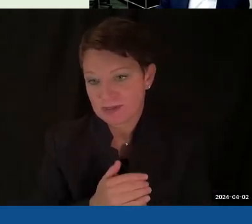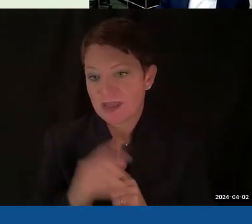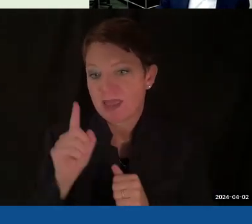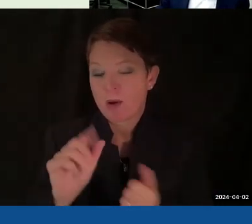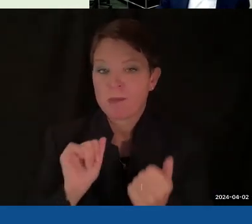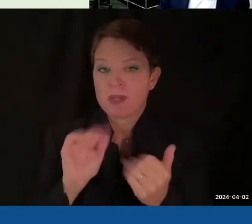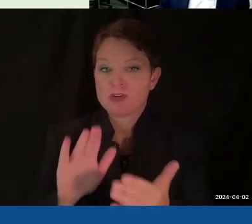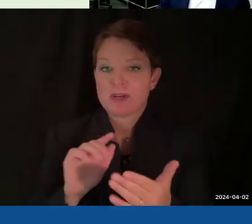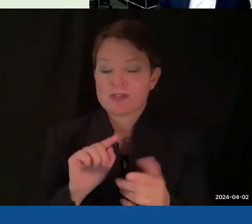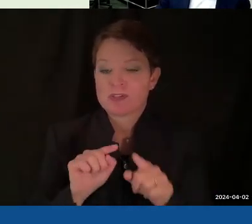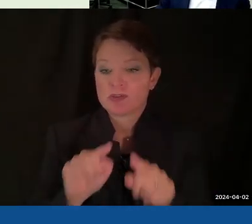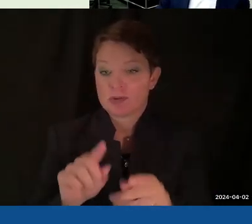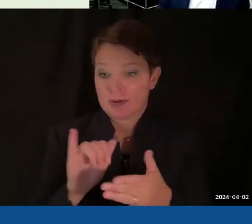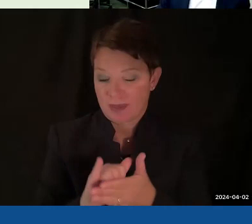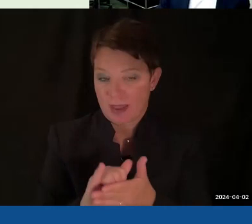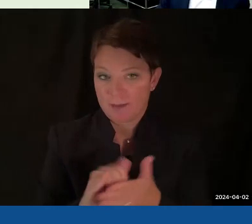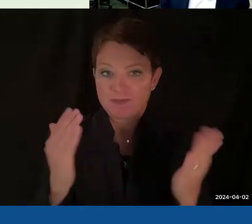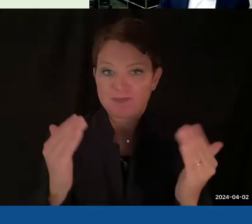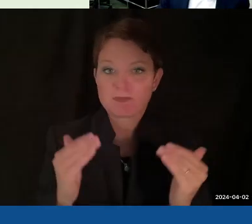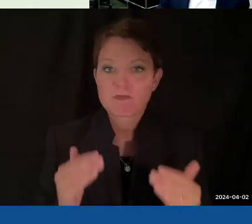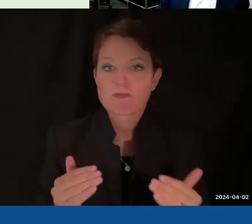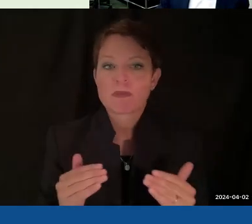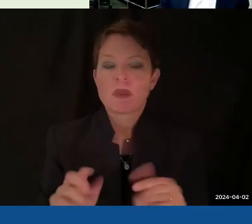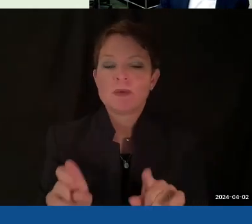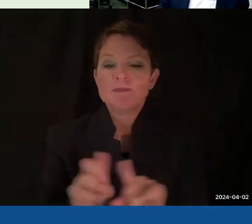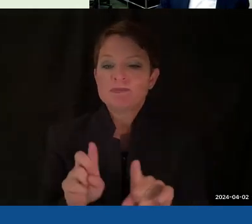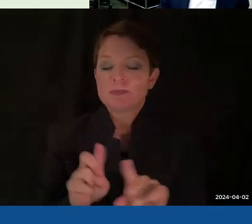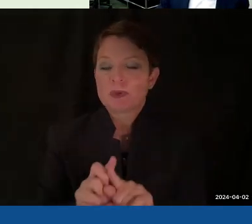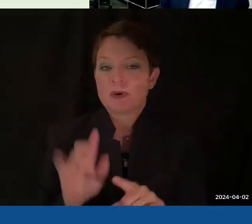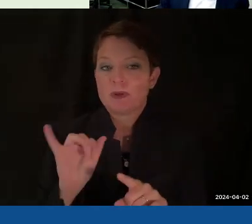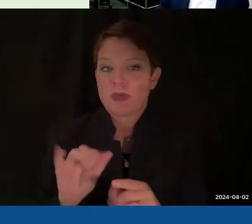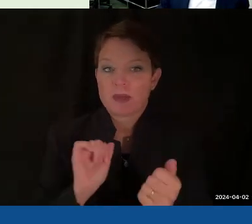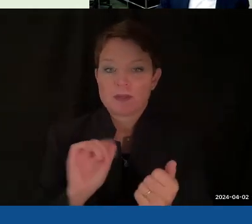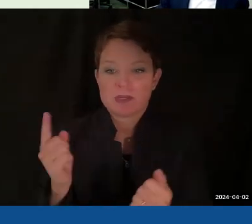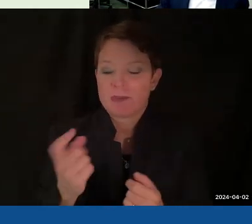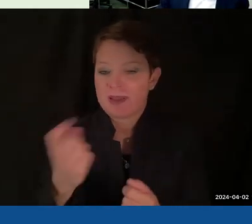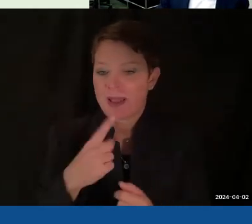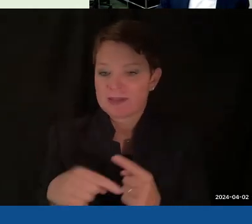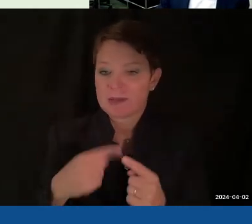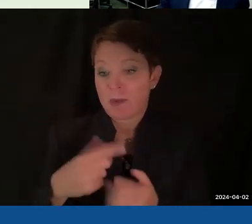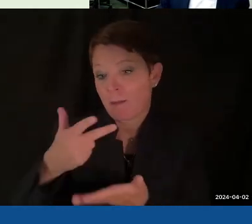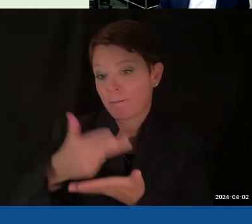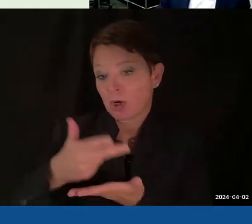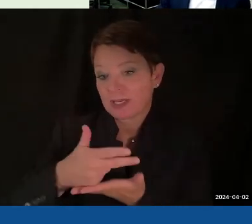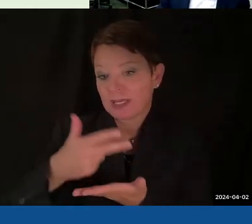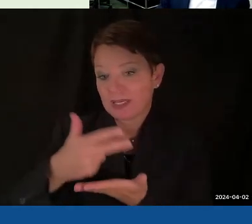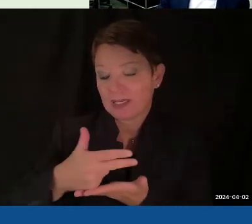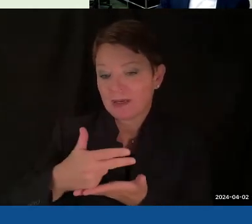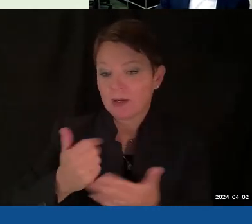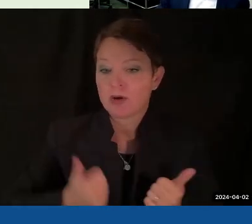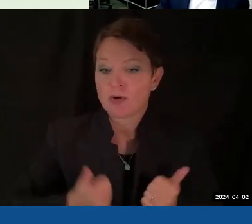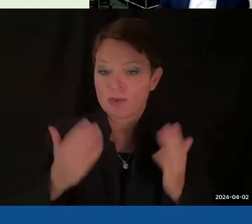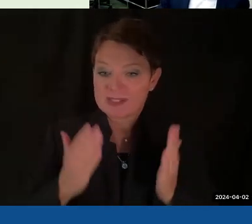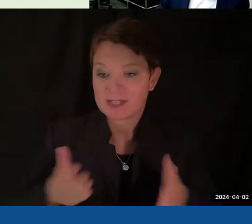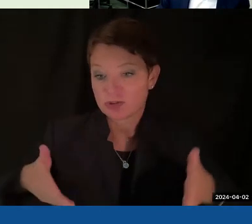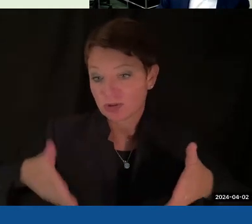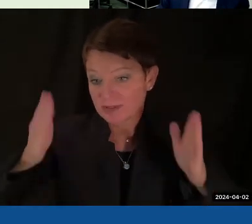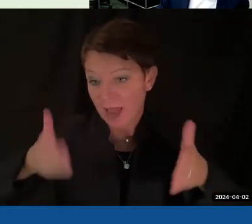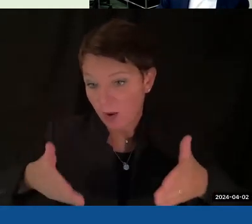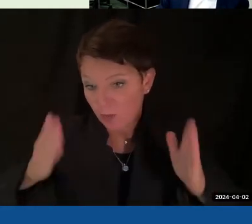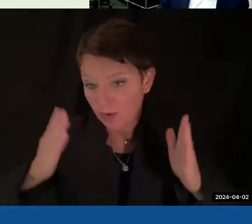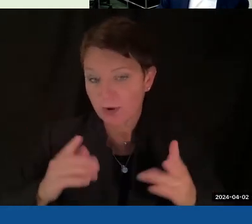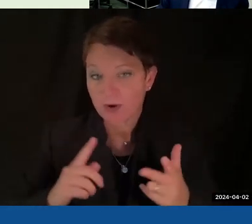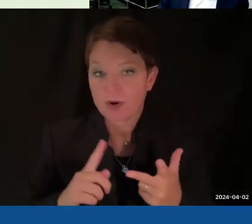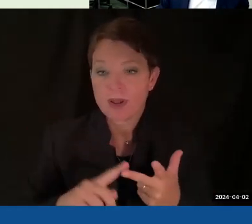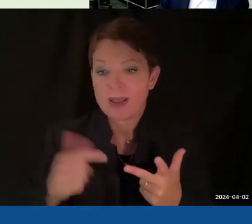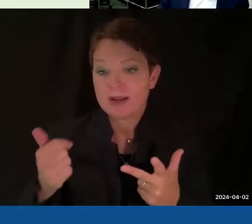addressed in the TEMP. I think someone else also asked about the parking, the residential tower, and